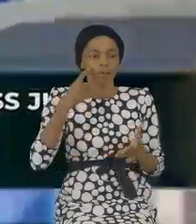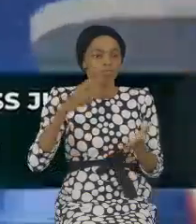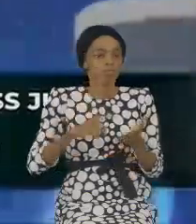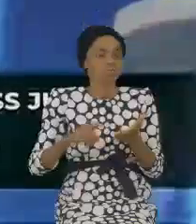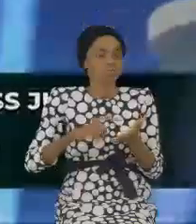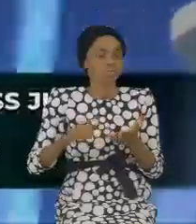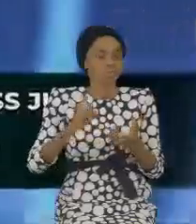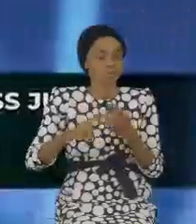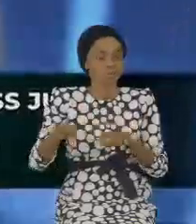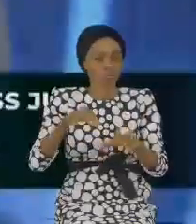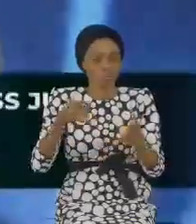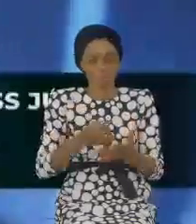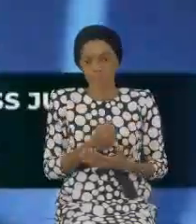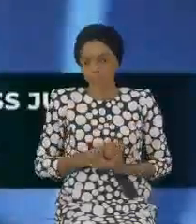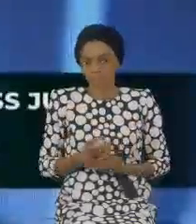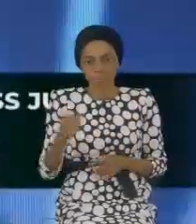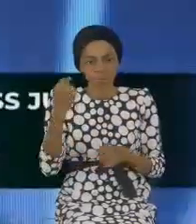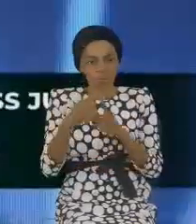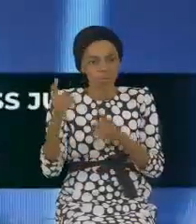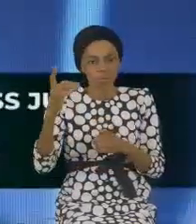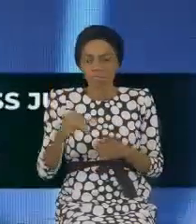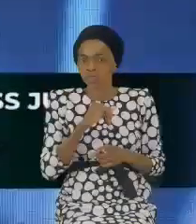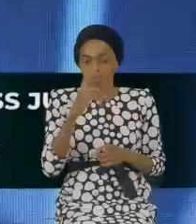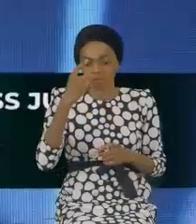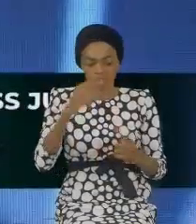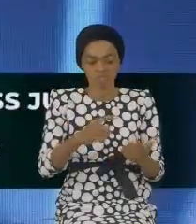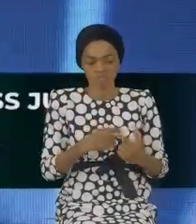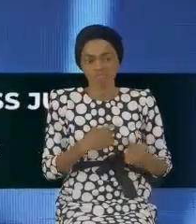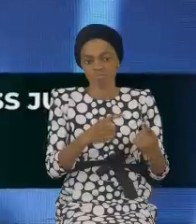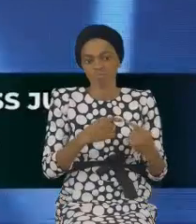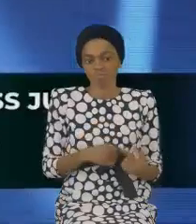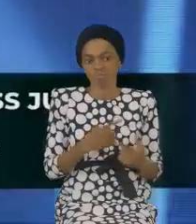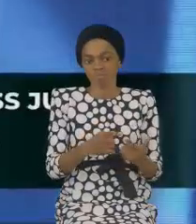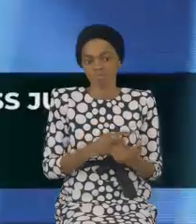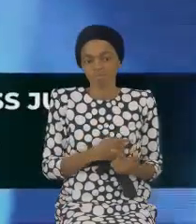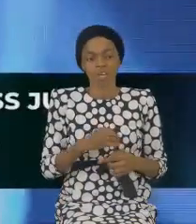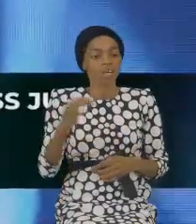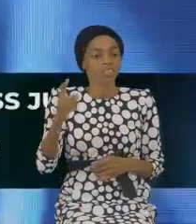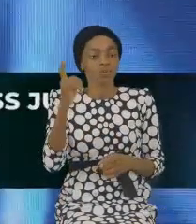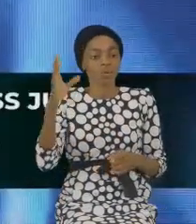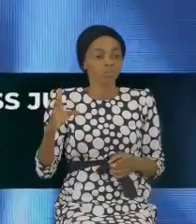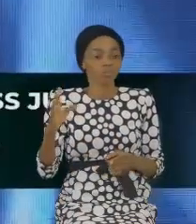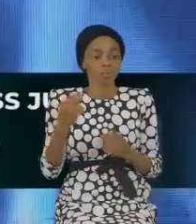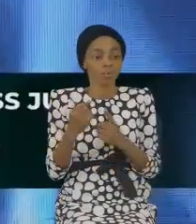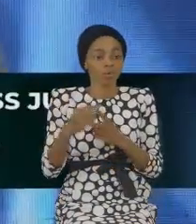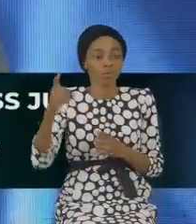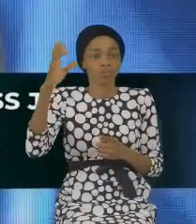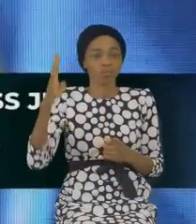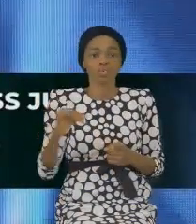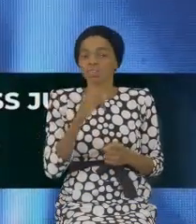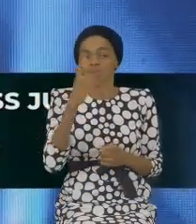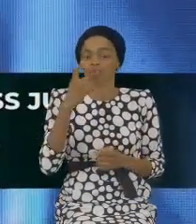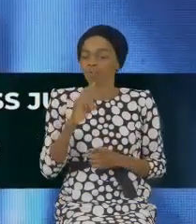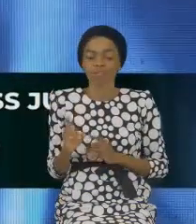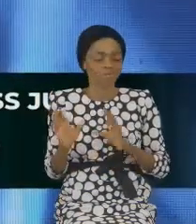What thing soever. The word of God is not for debate. The word of God is not for discussion. The word of